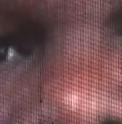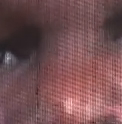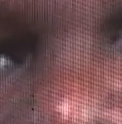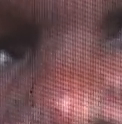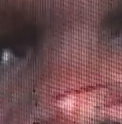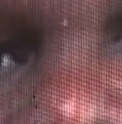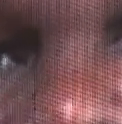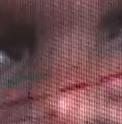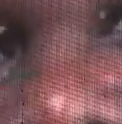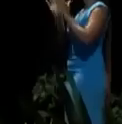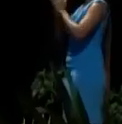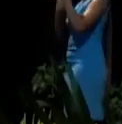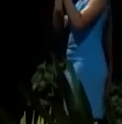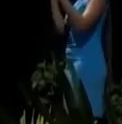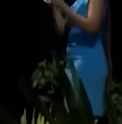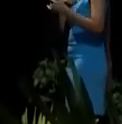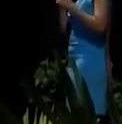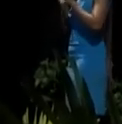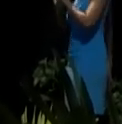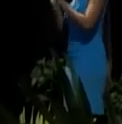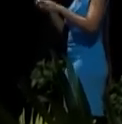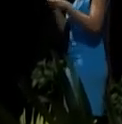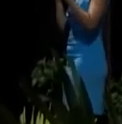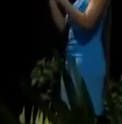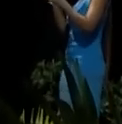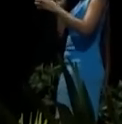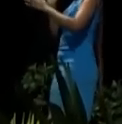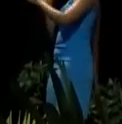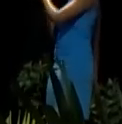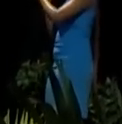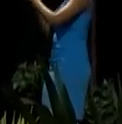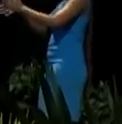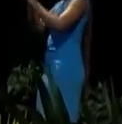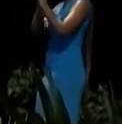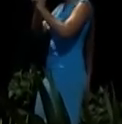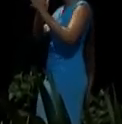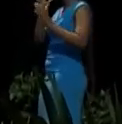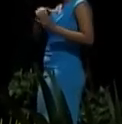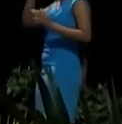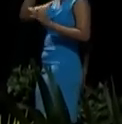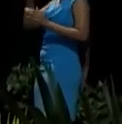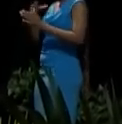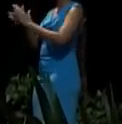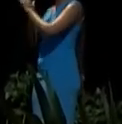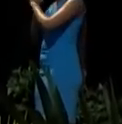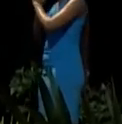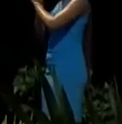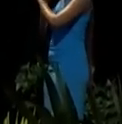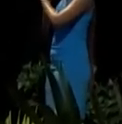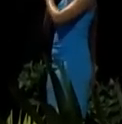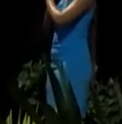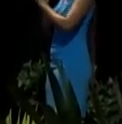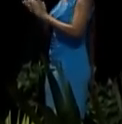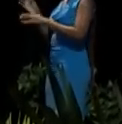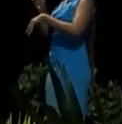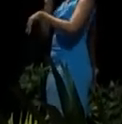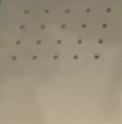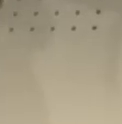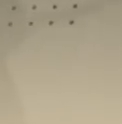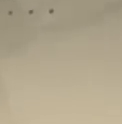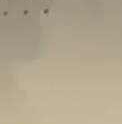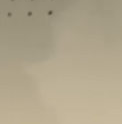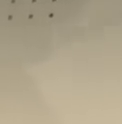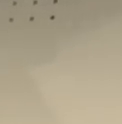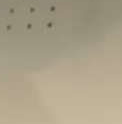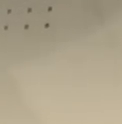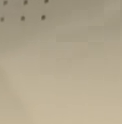for Environmental Protection. The Prime Minister's Special Award for Excellence was presented to World Under-20 Triple Jump champion Jaden Hibbert.